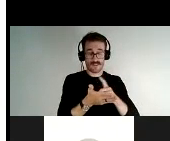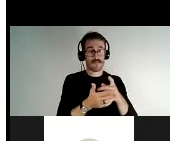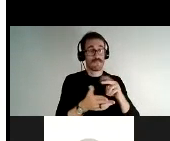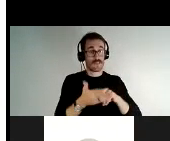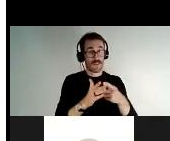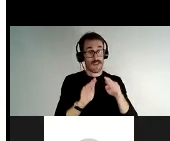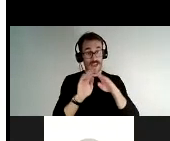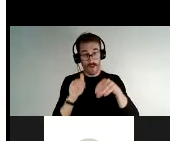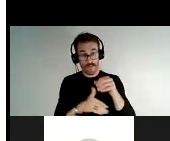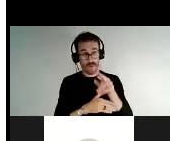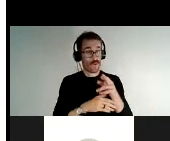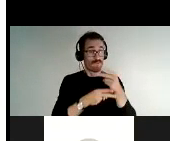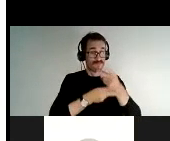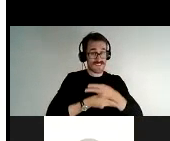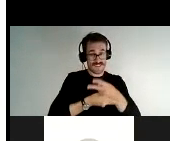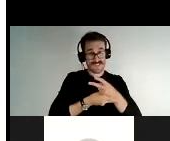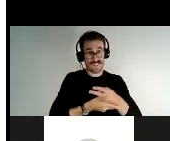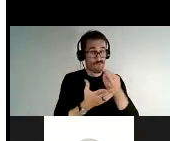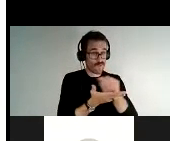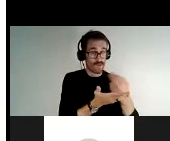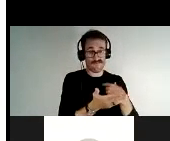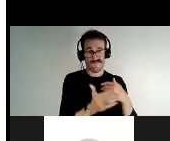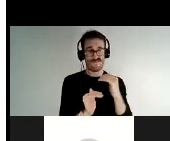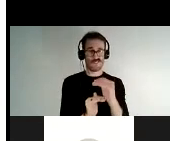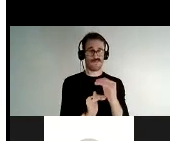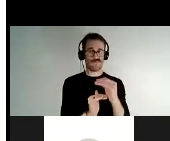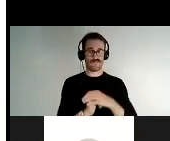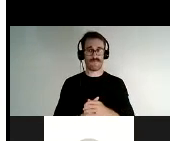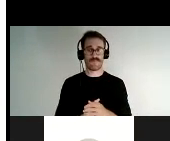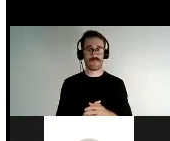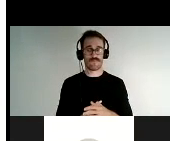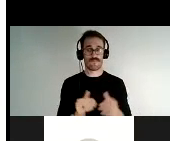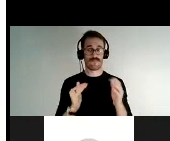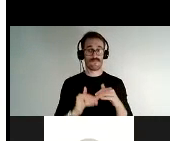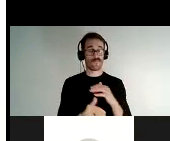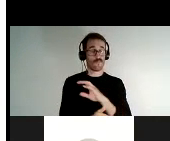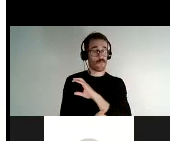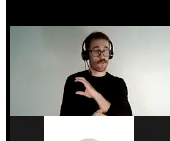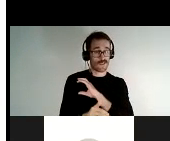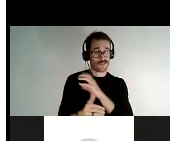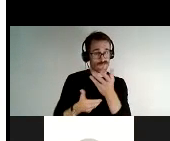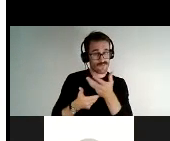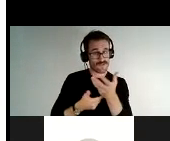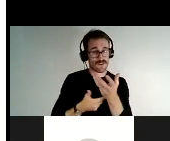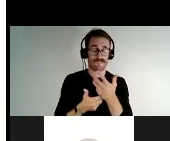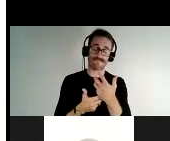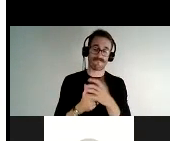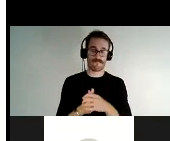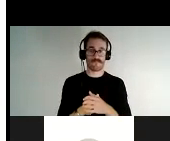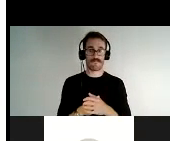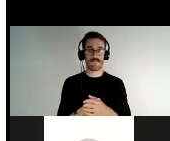caregiving resources, poor interactions with law enforcement in the past, reduced likelihood of